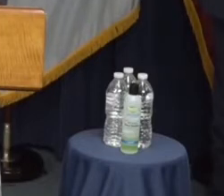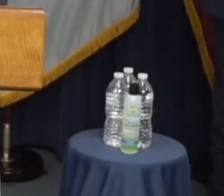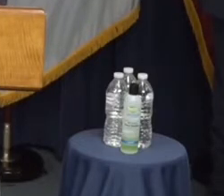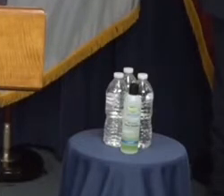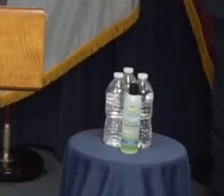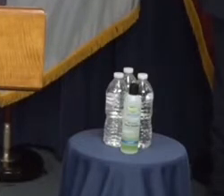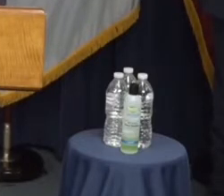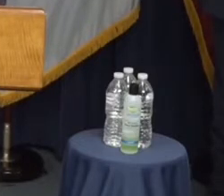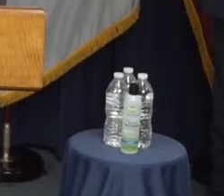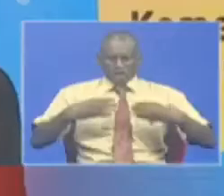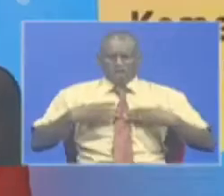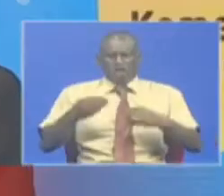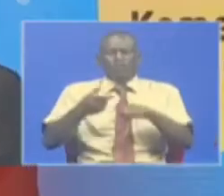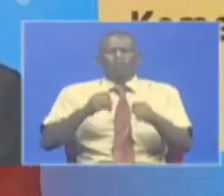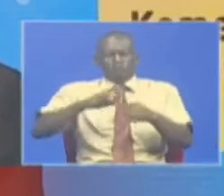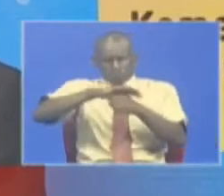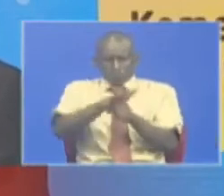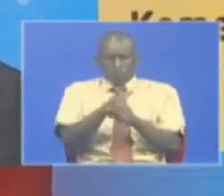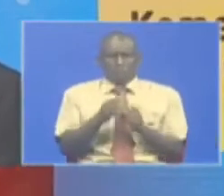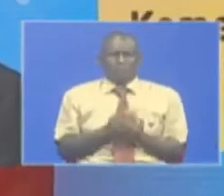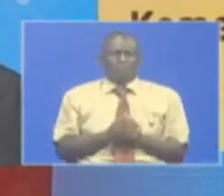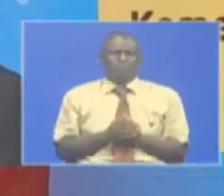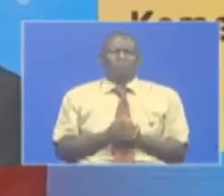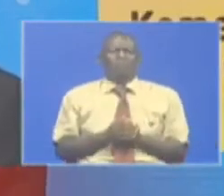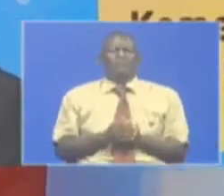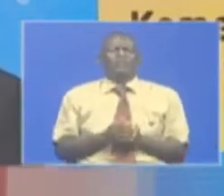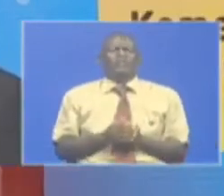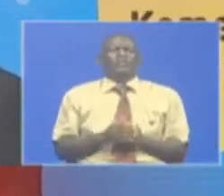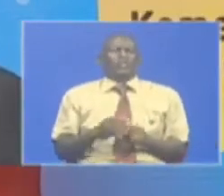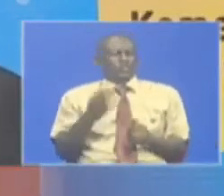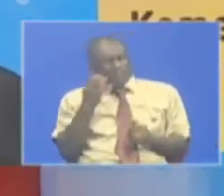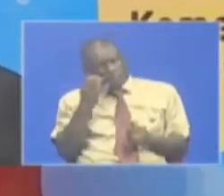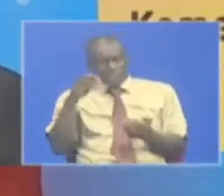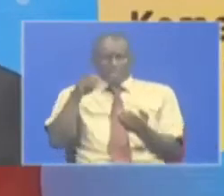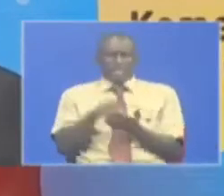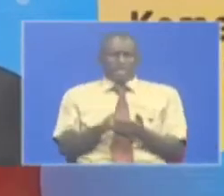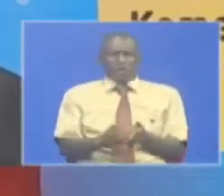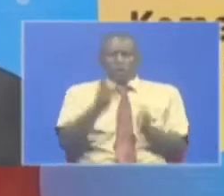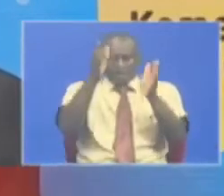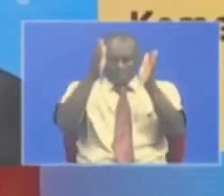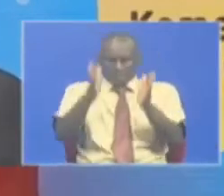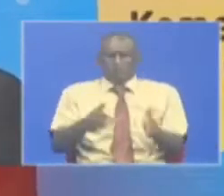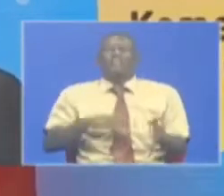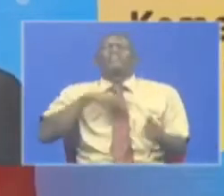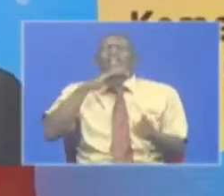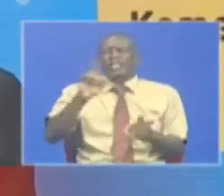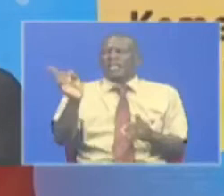lost lives. On a side note, we have lost one patient in Nairobi.